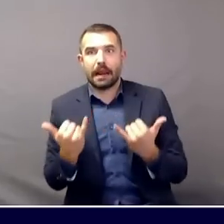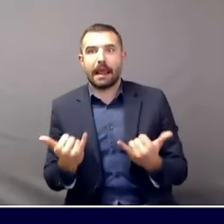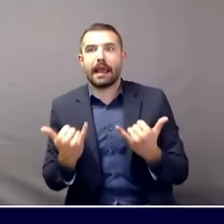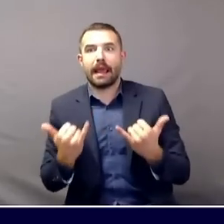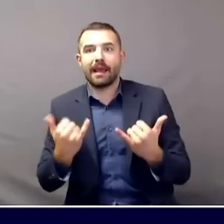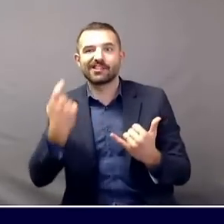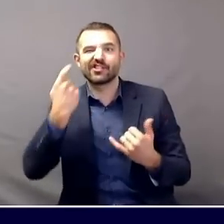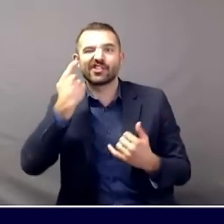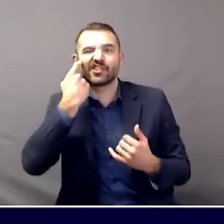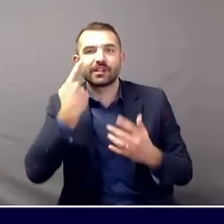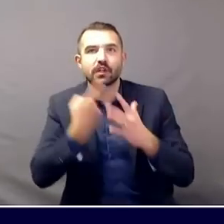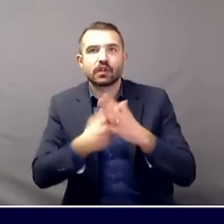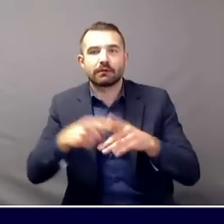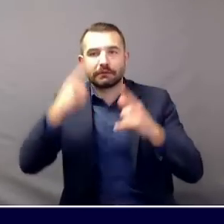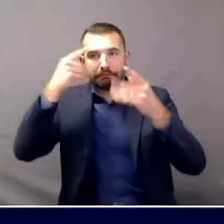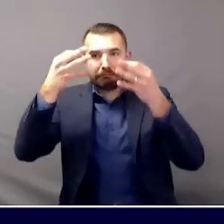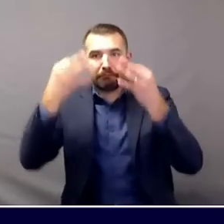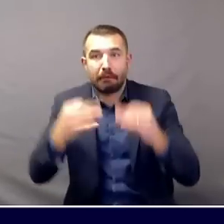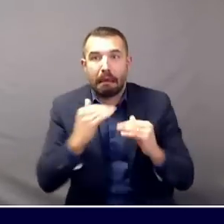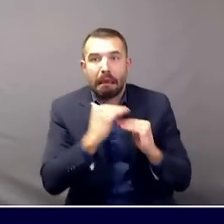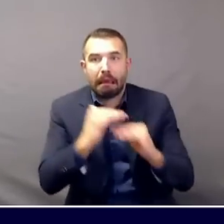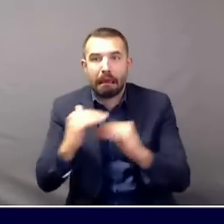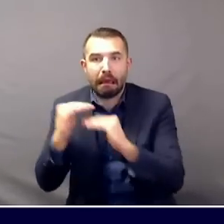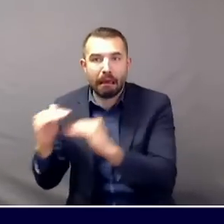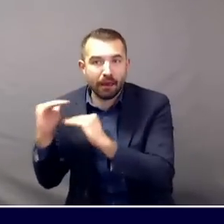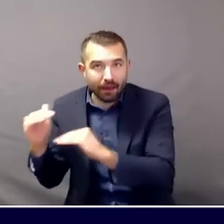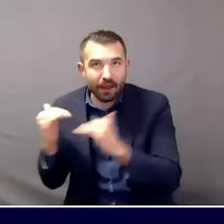charts, even worse than ours.